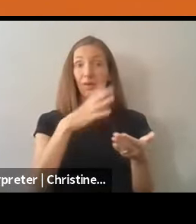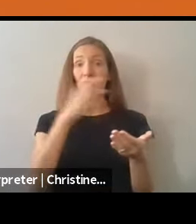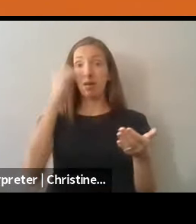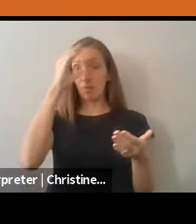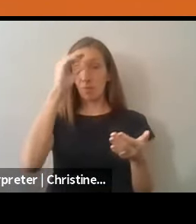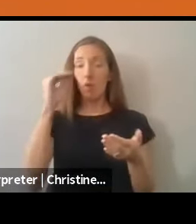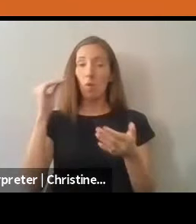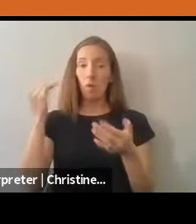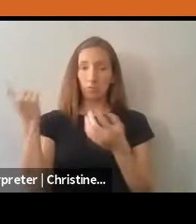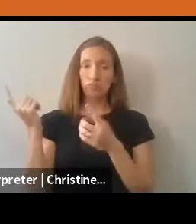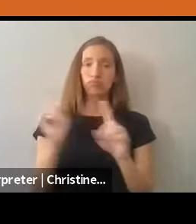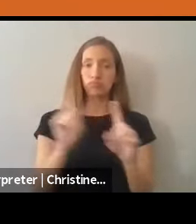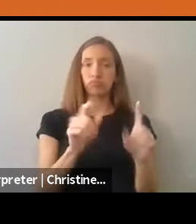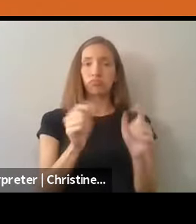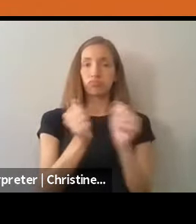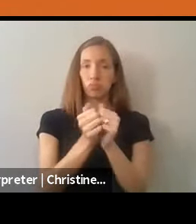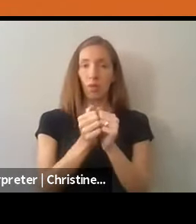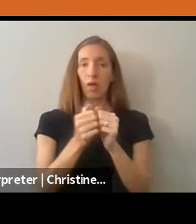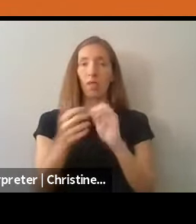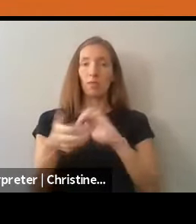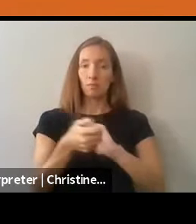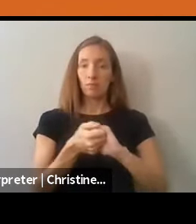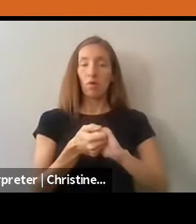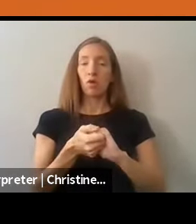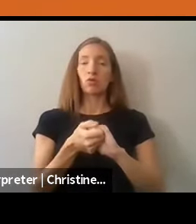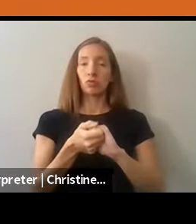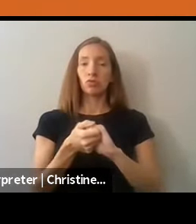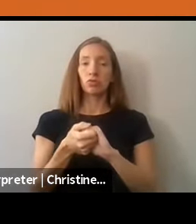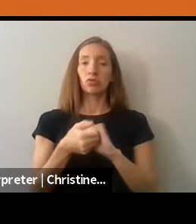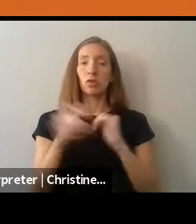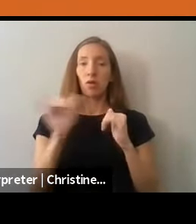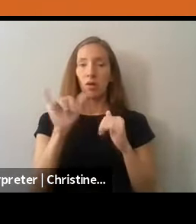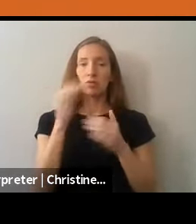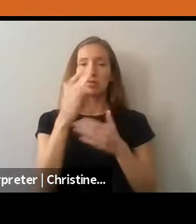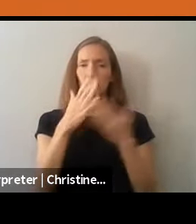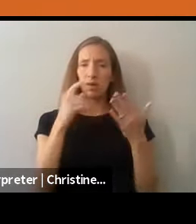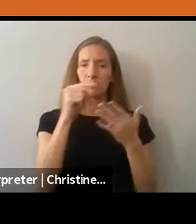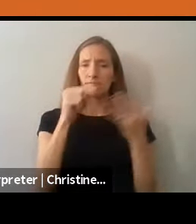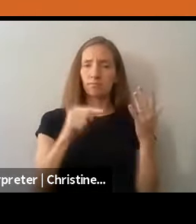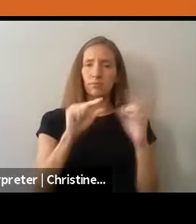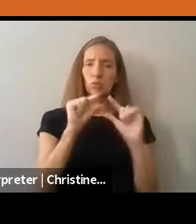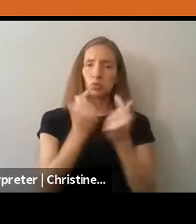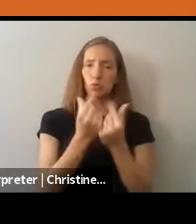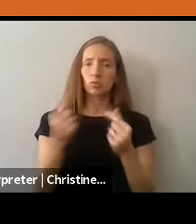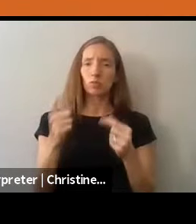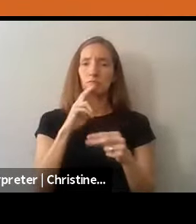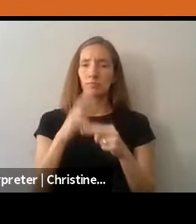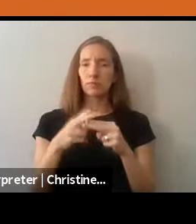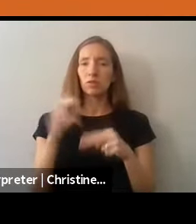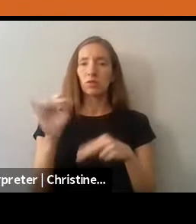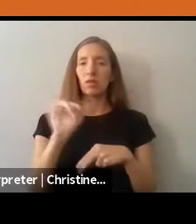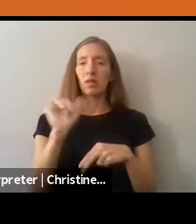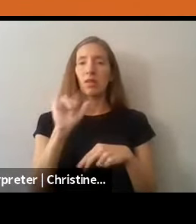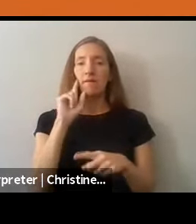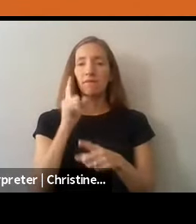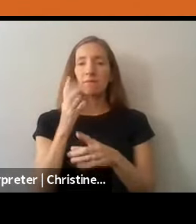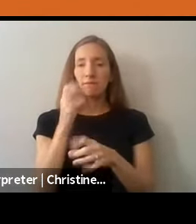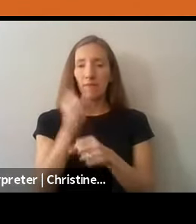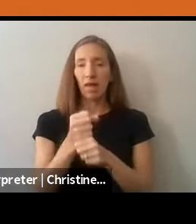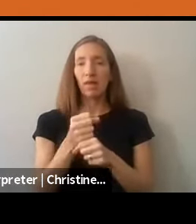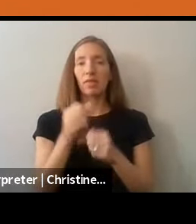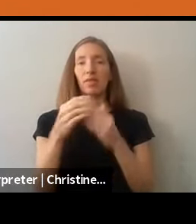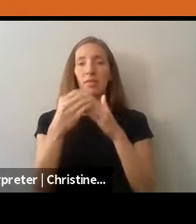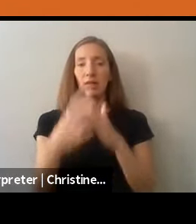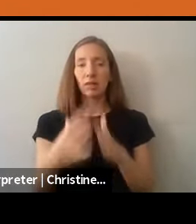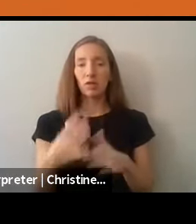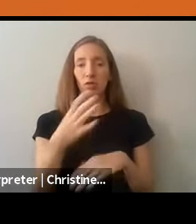and engaging them as partners. You've also mentioned some groups that we haven't mentioned very specifically, such as faith leaders and municipalities.